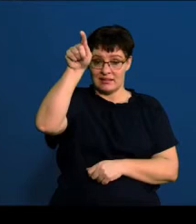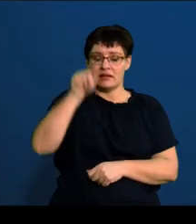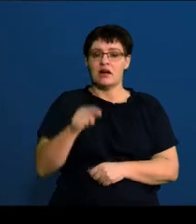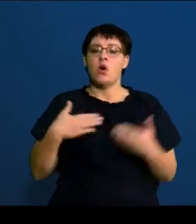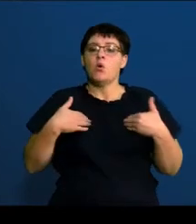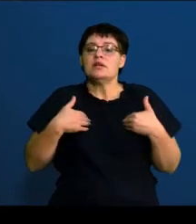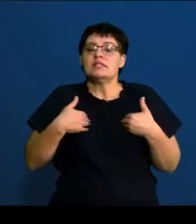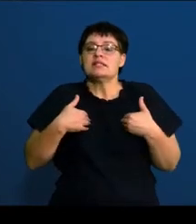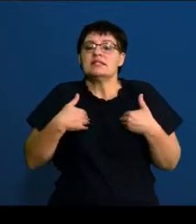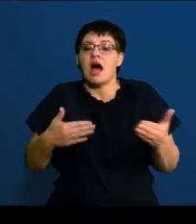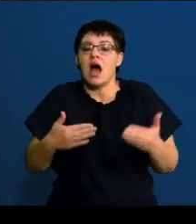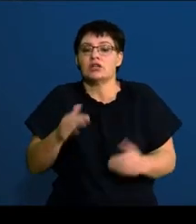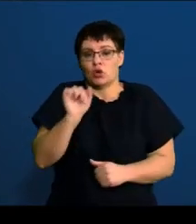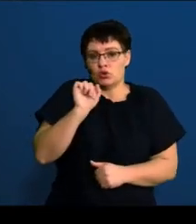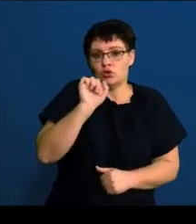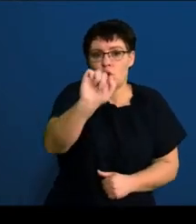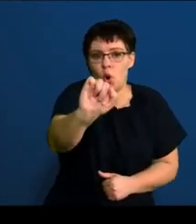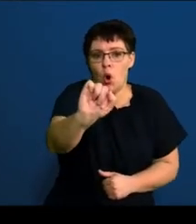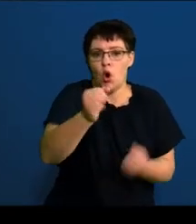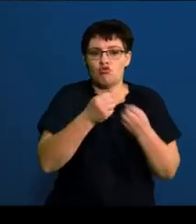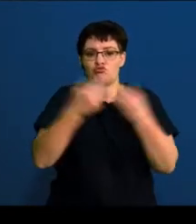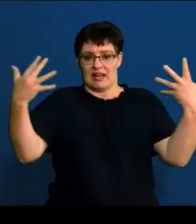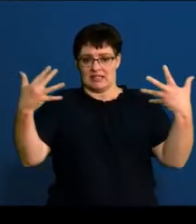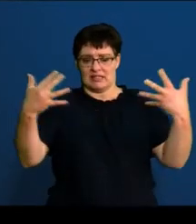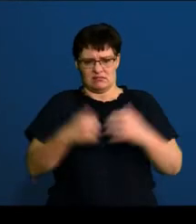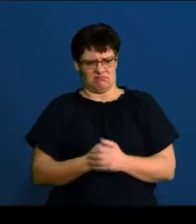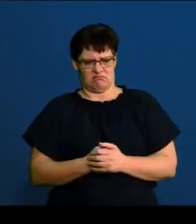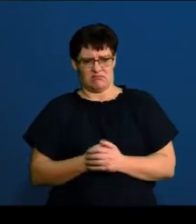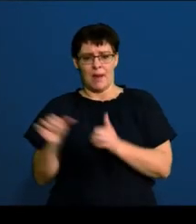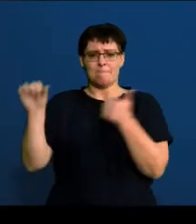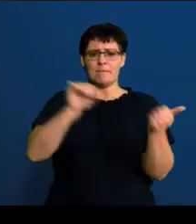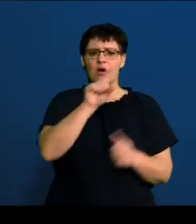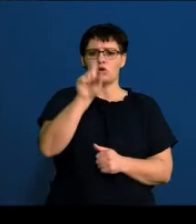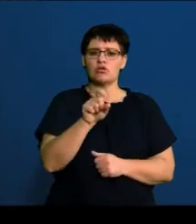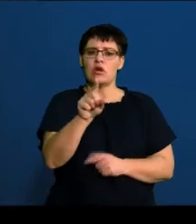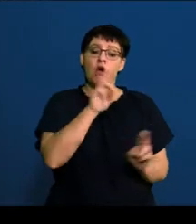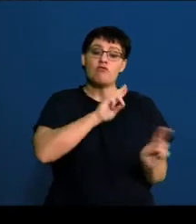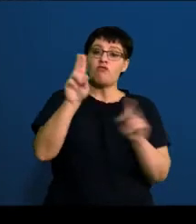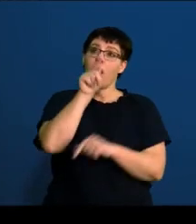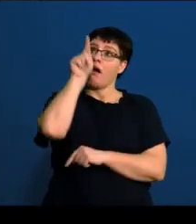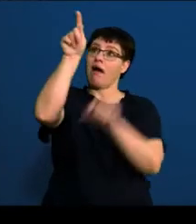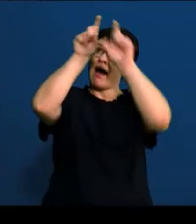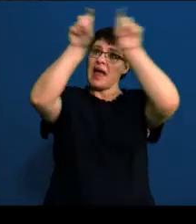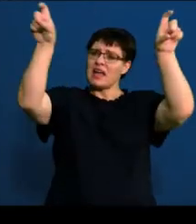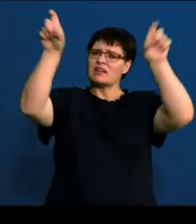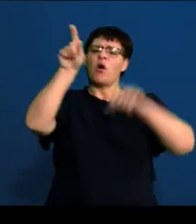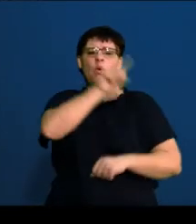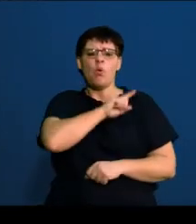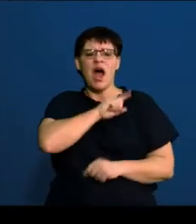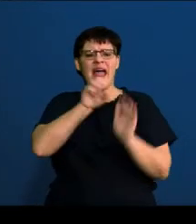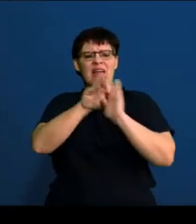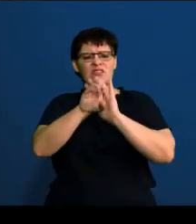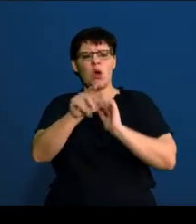start your grade. Go back to our question. Refer to the headline. Why does the advertiser use